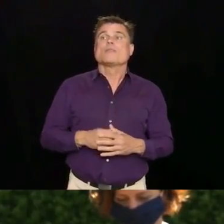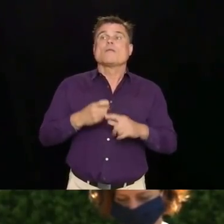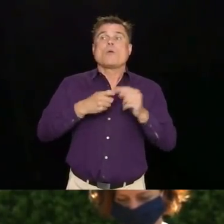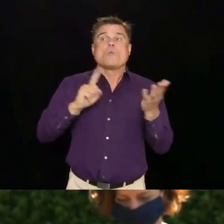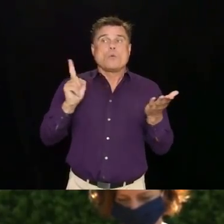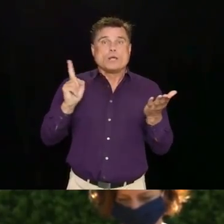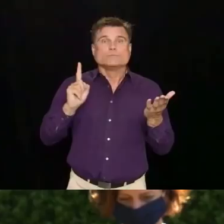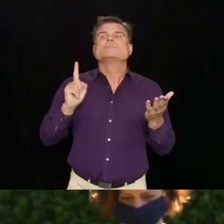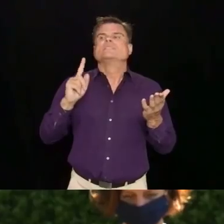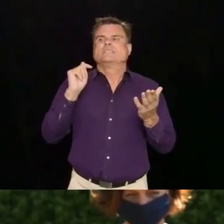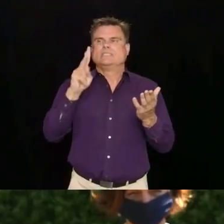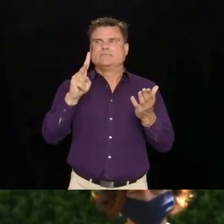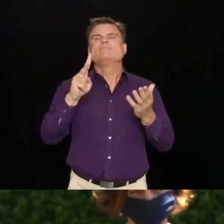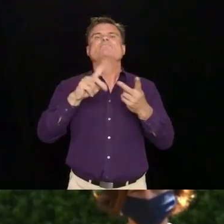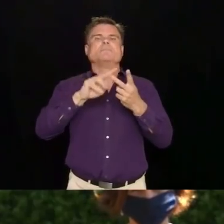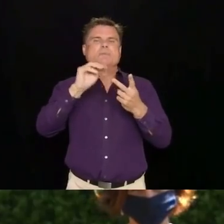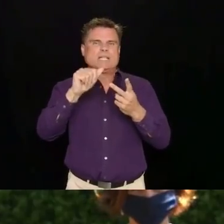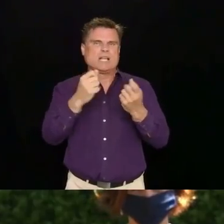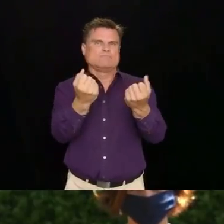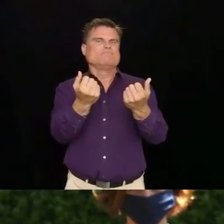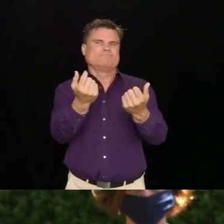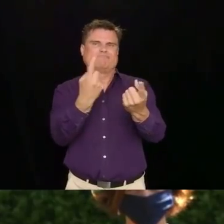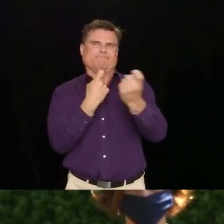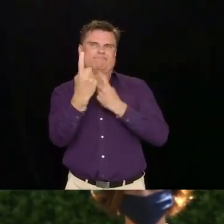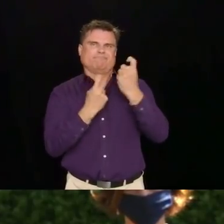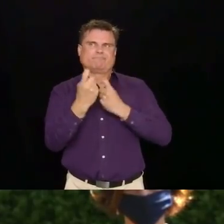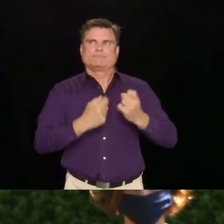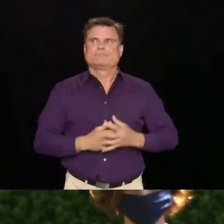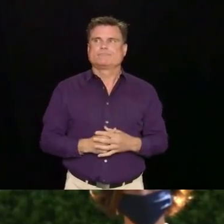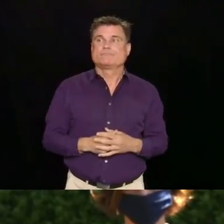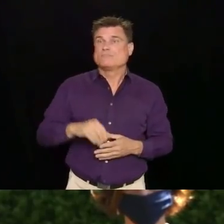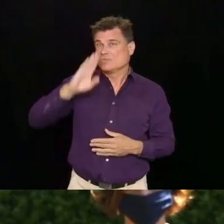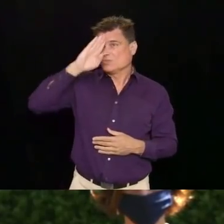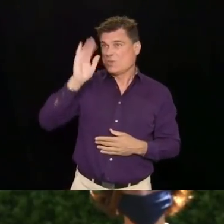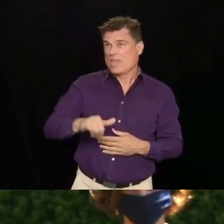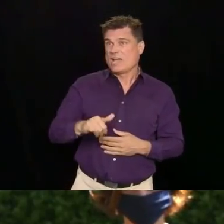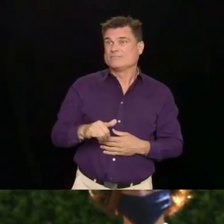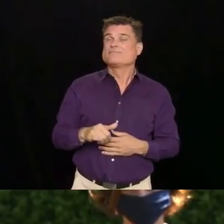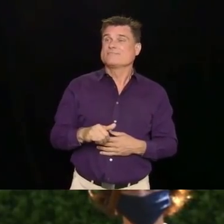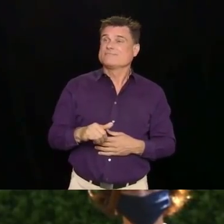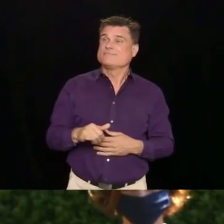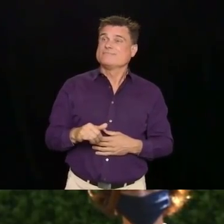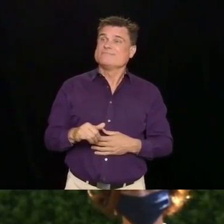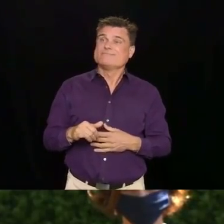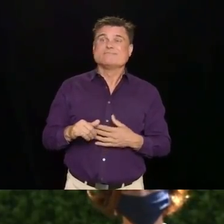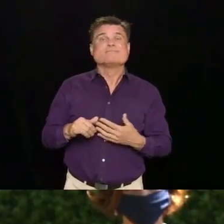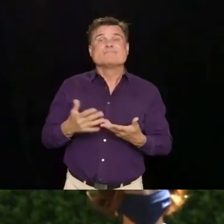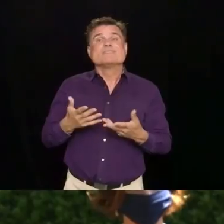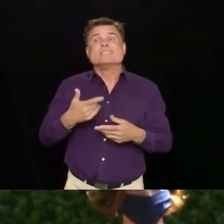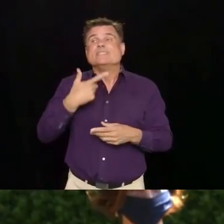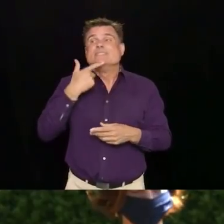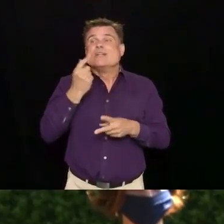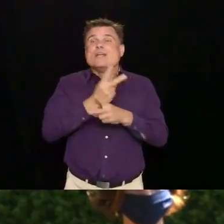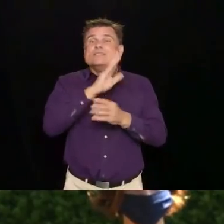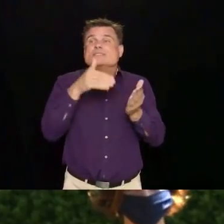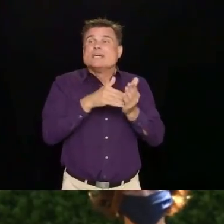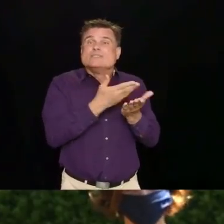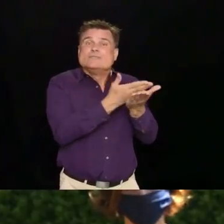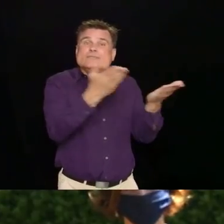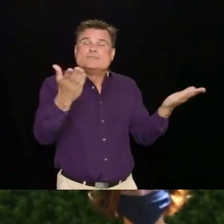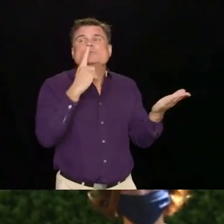media. As all of you know, long-term care has been a central priority of mine, of the government,